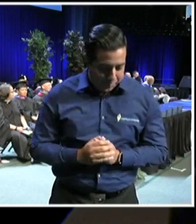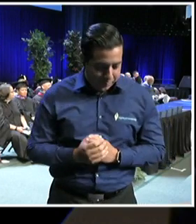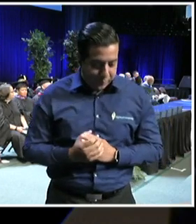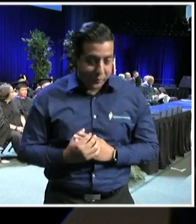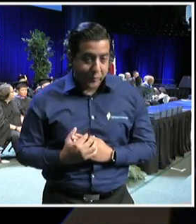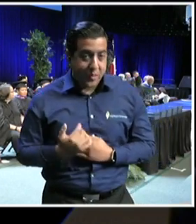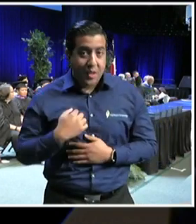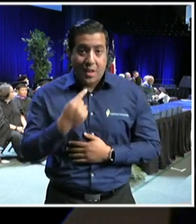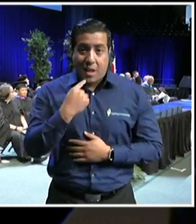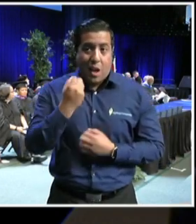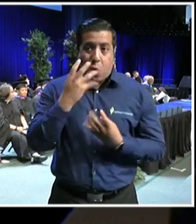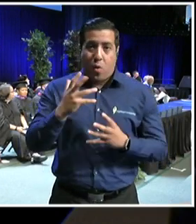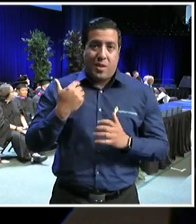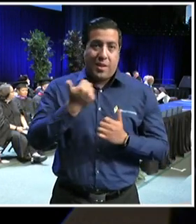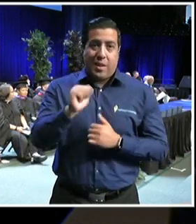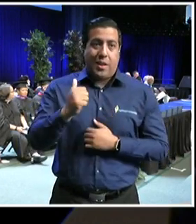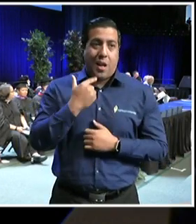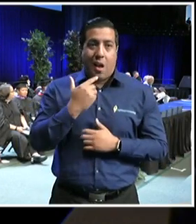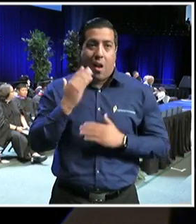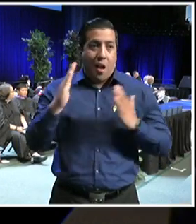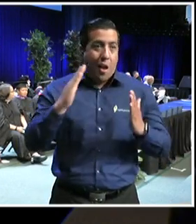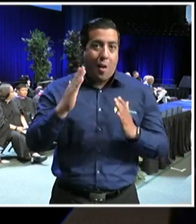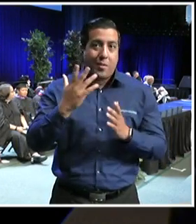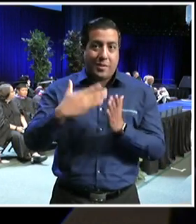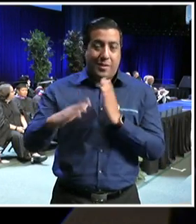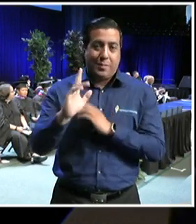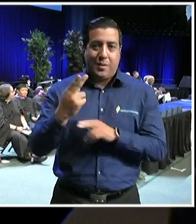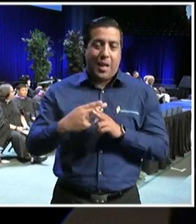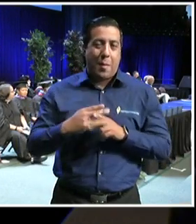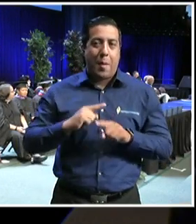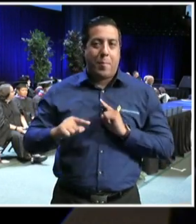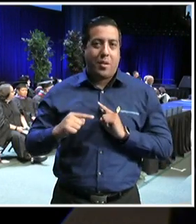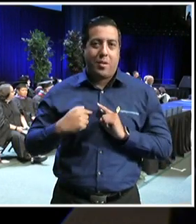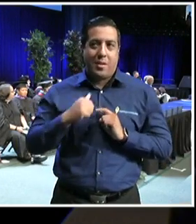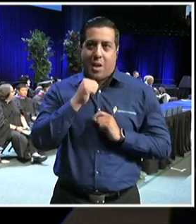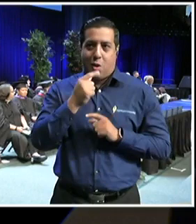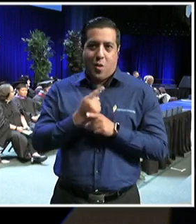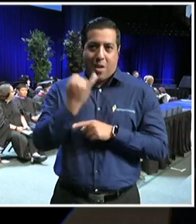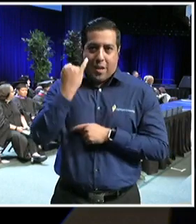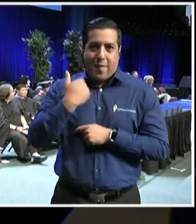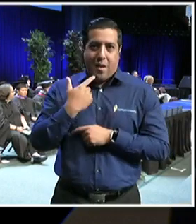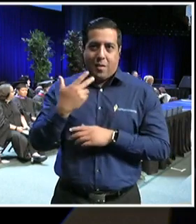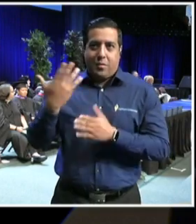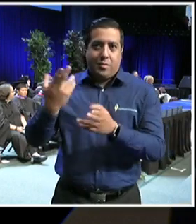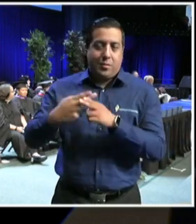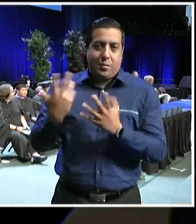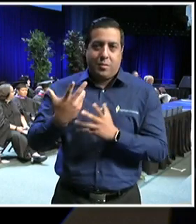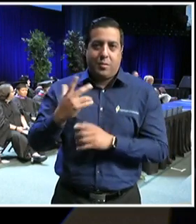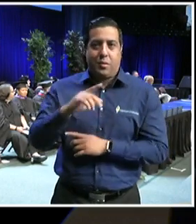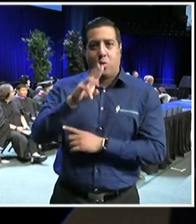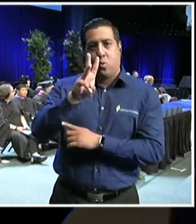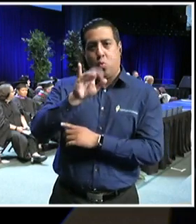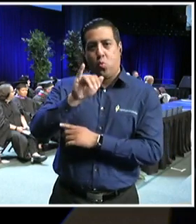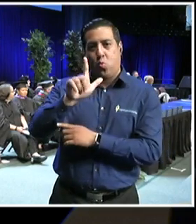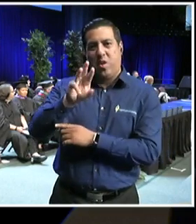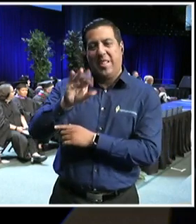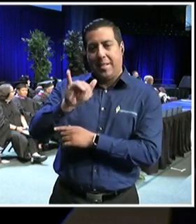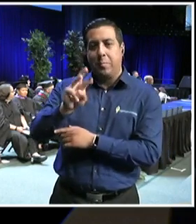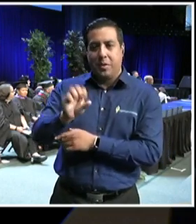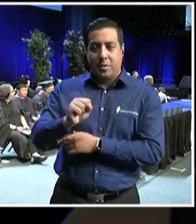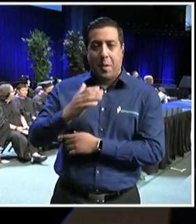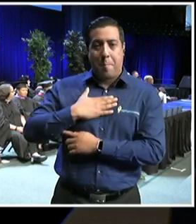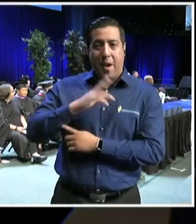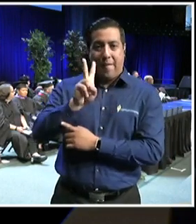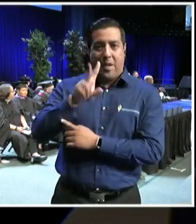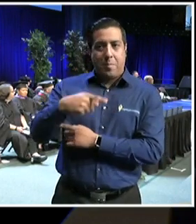I said I didn't want to do any shout outs, but it wouldn't be right if I didn't shout out Lazaria Williams, my VP. She